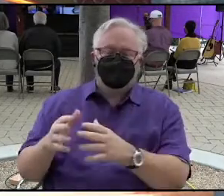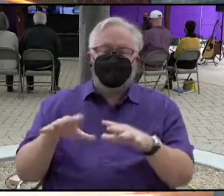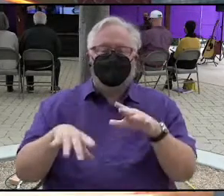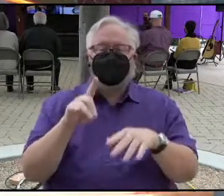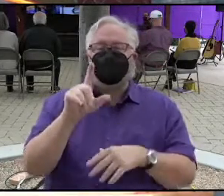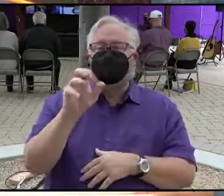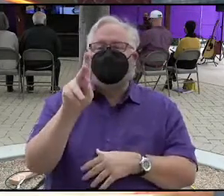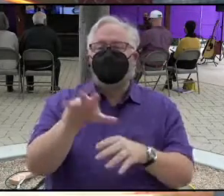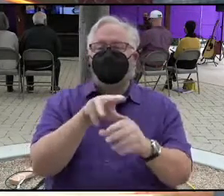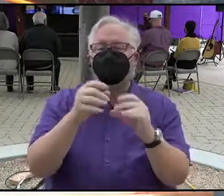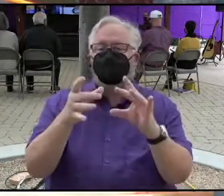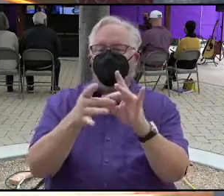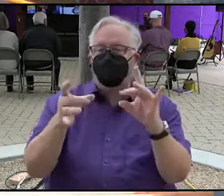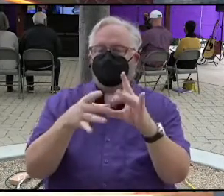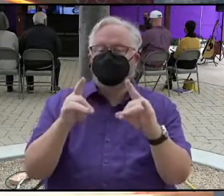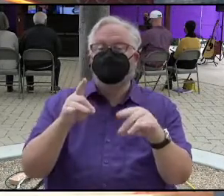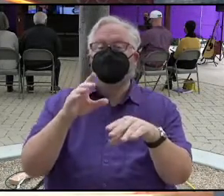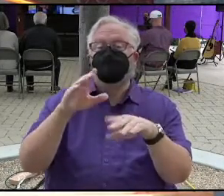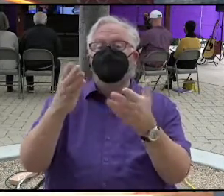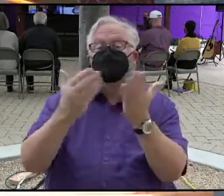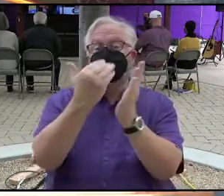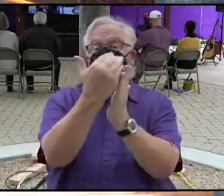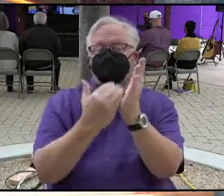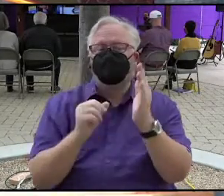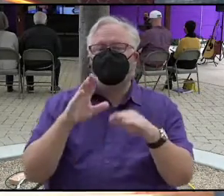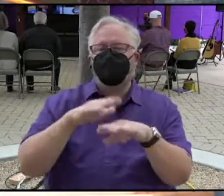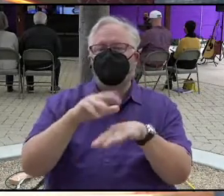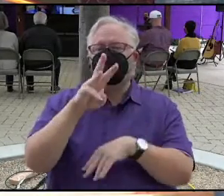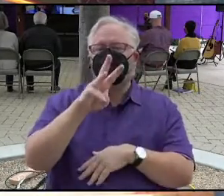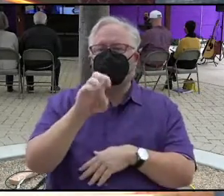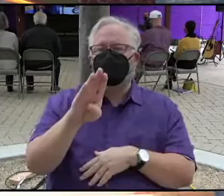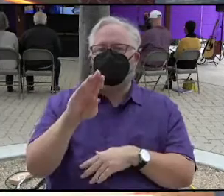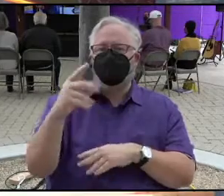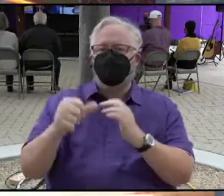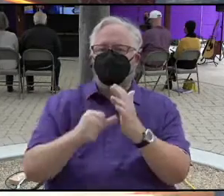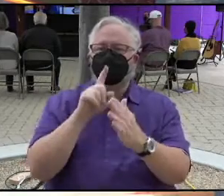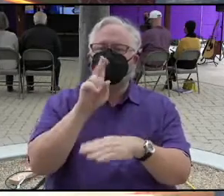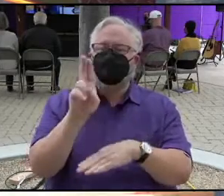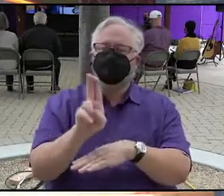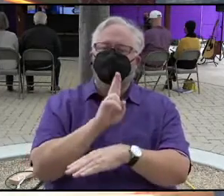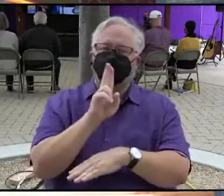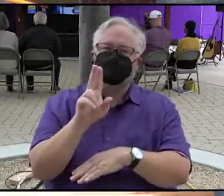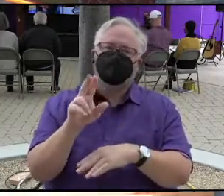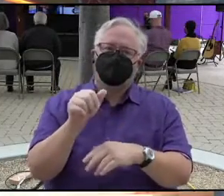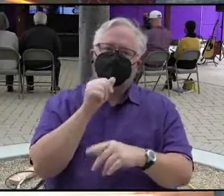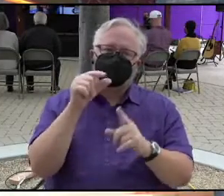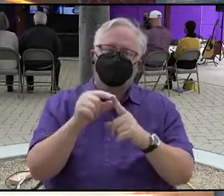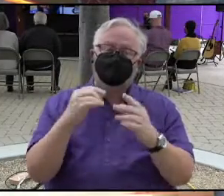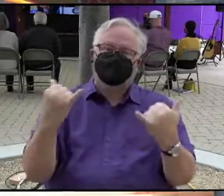the order of service or on our webpage. Make sure you use the password, which is today's date,